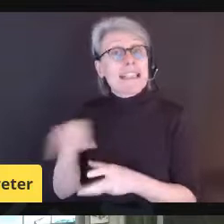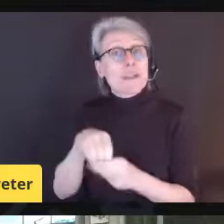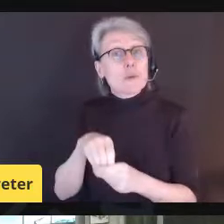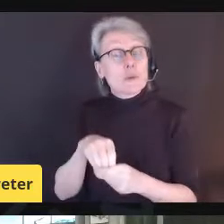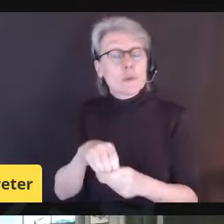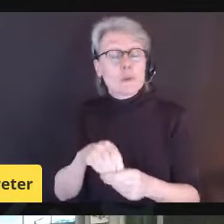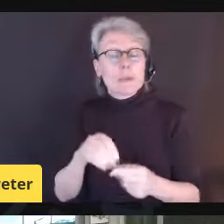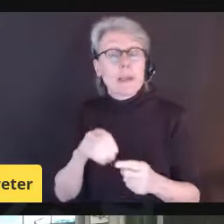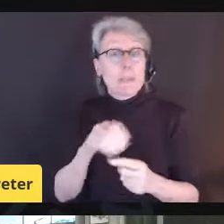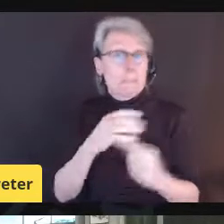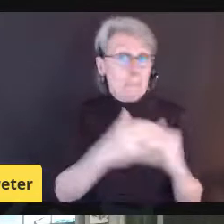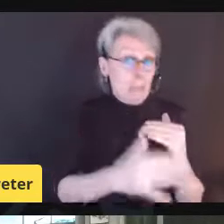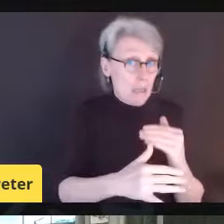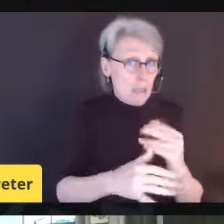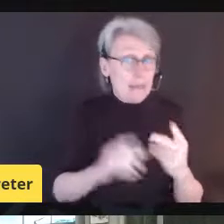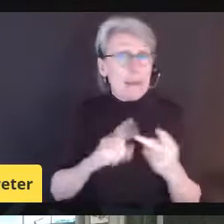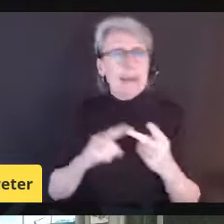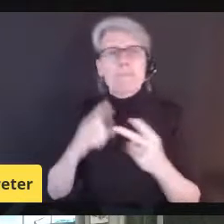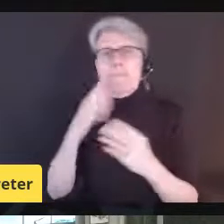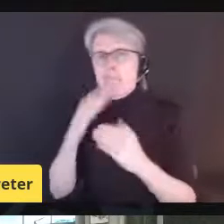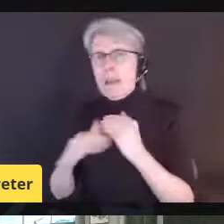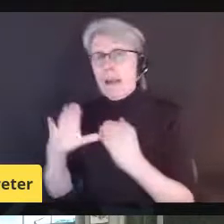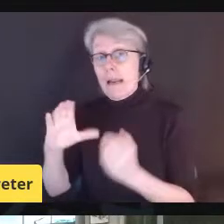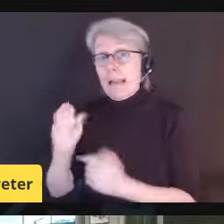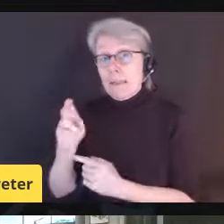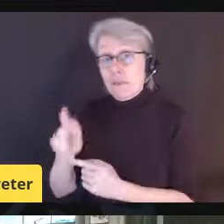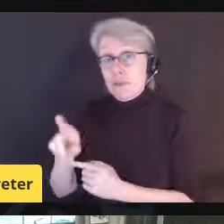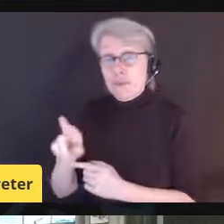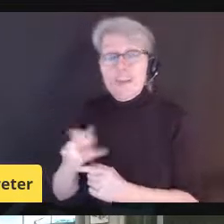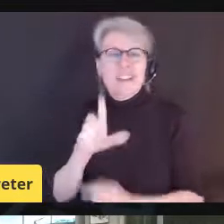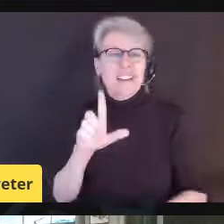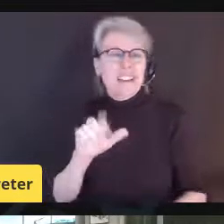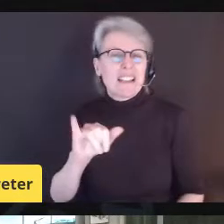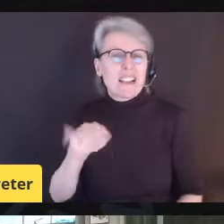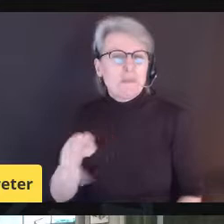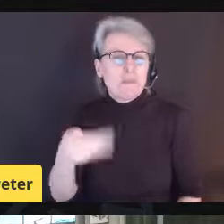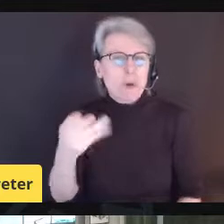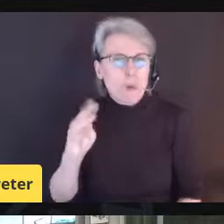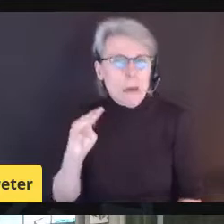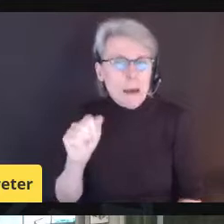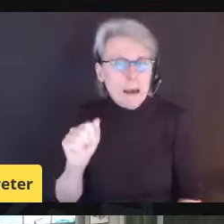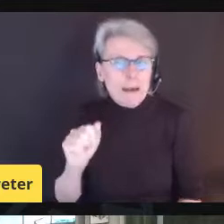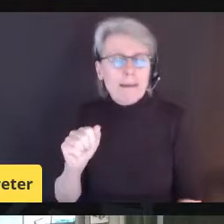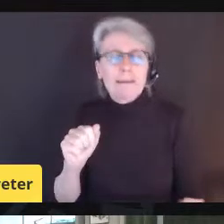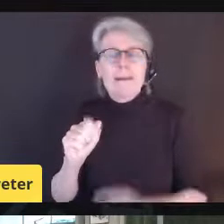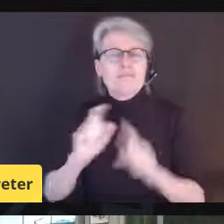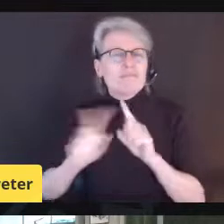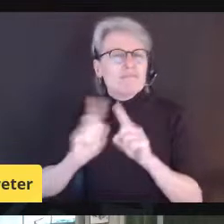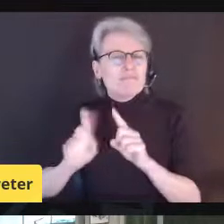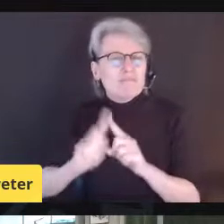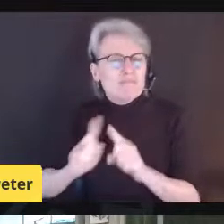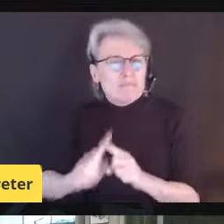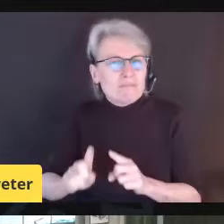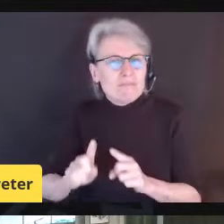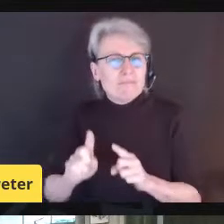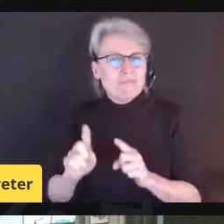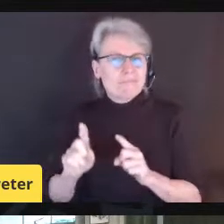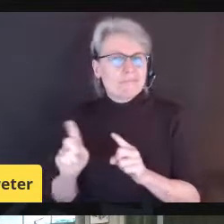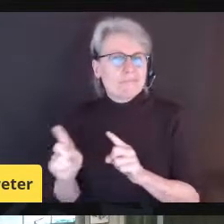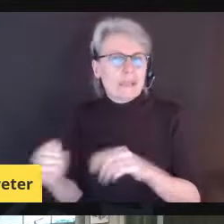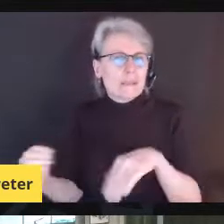cancers. So everything from lymphomas to, you know, a whole bunch of things that constitute blood